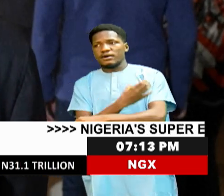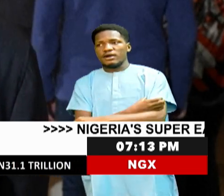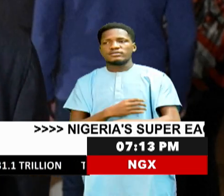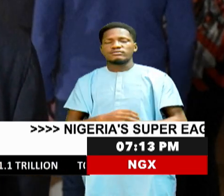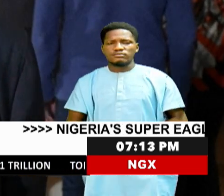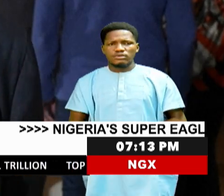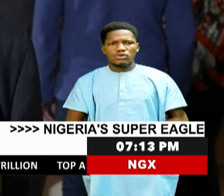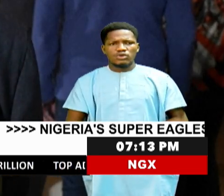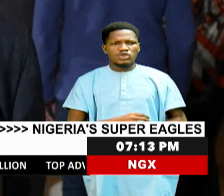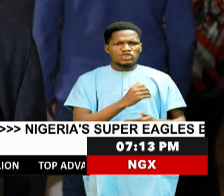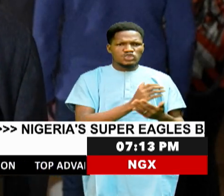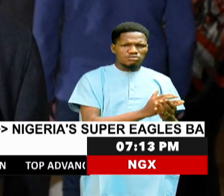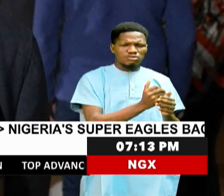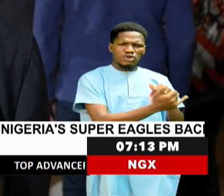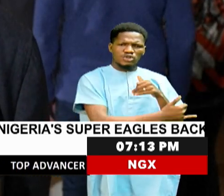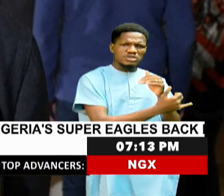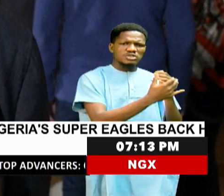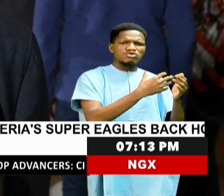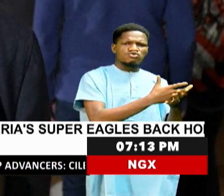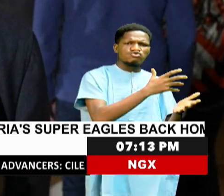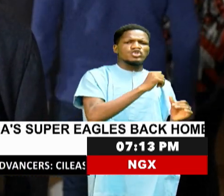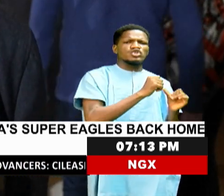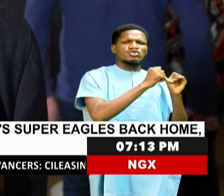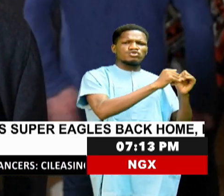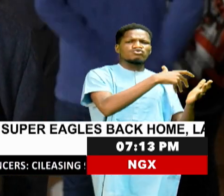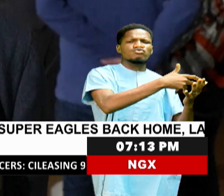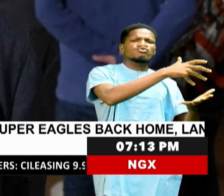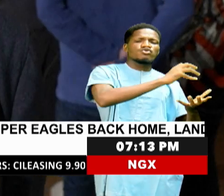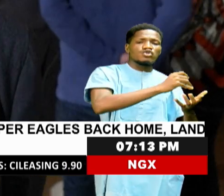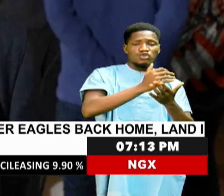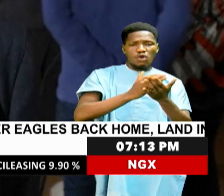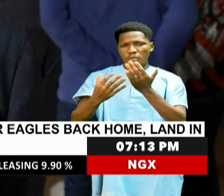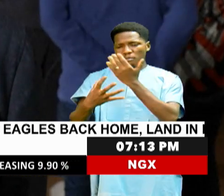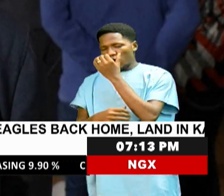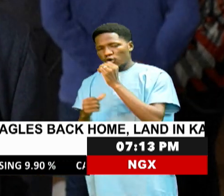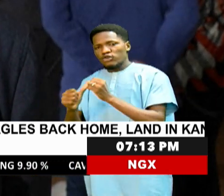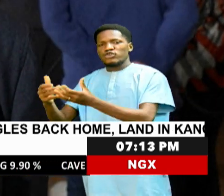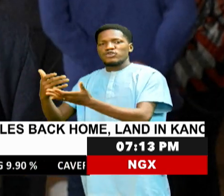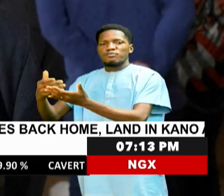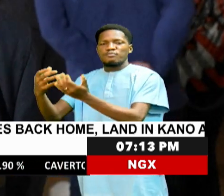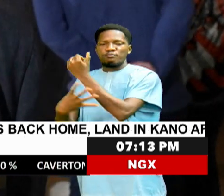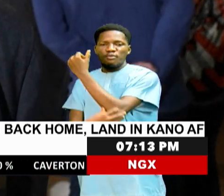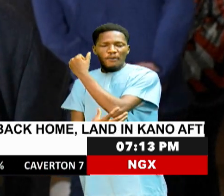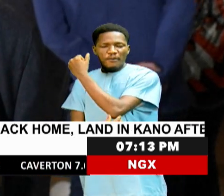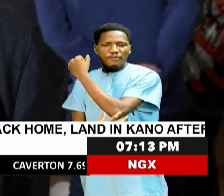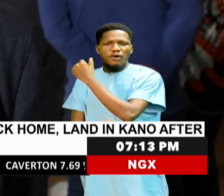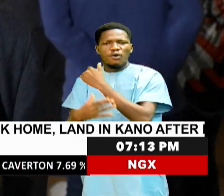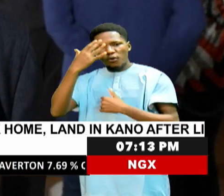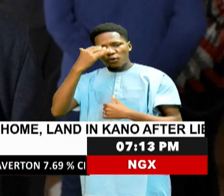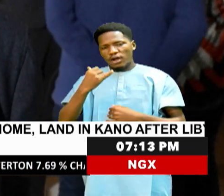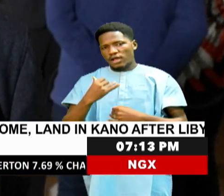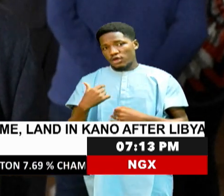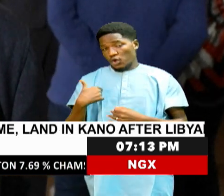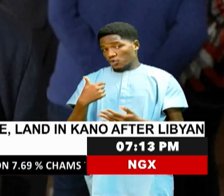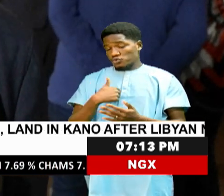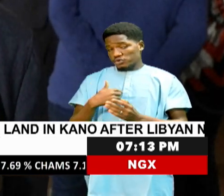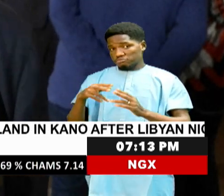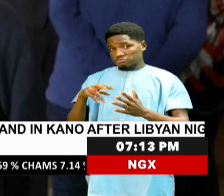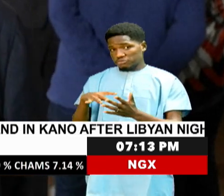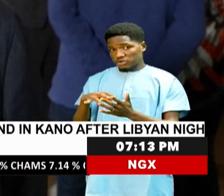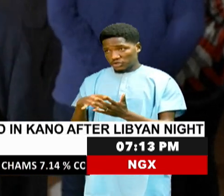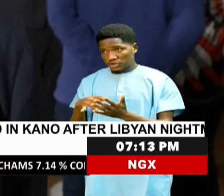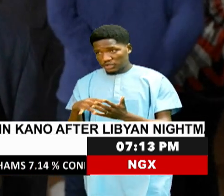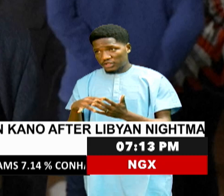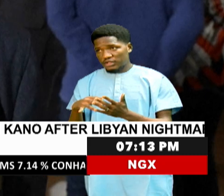poor countries so poor? Why do they remain poor for so long? And the three laureates have studied that question a little bit